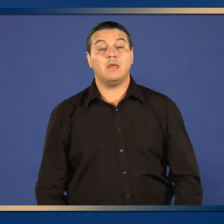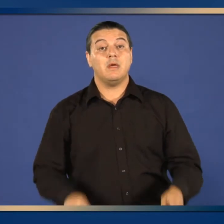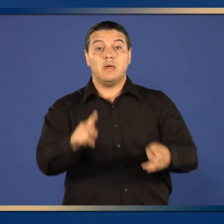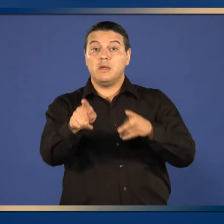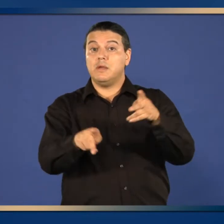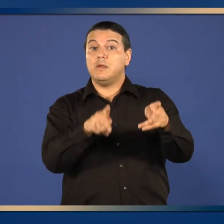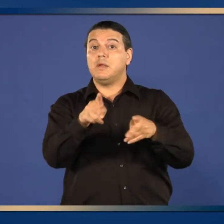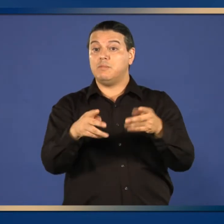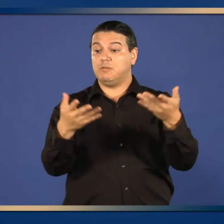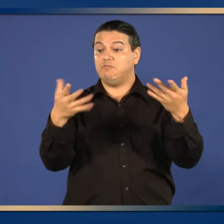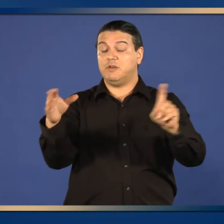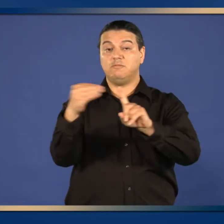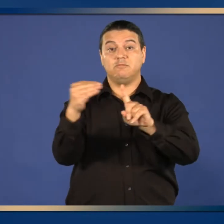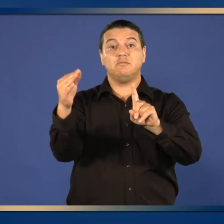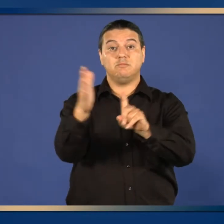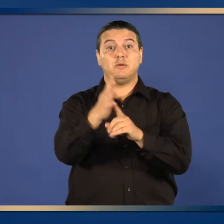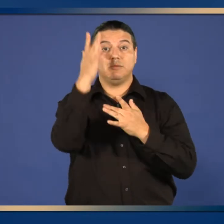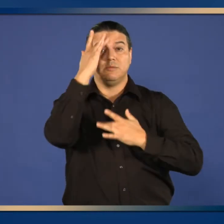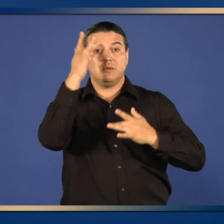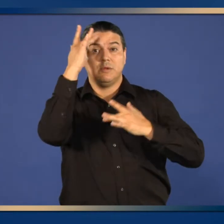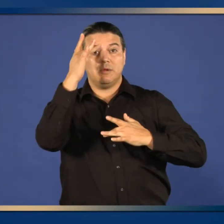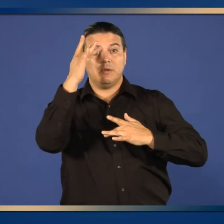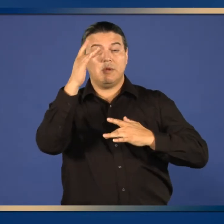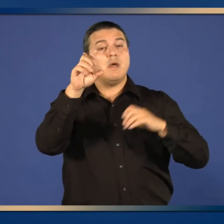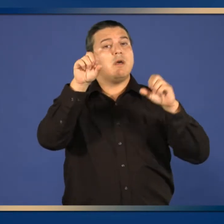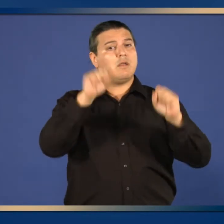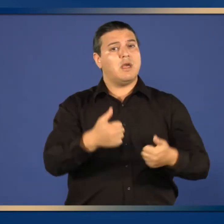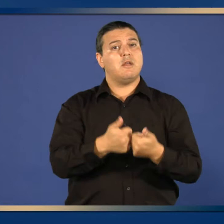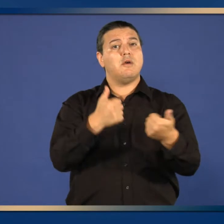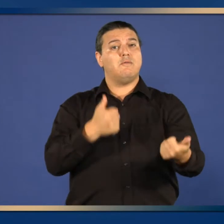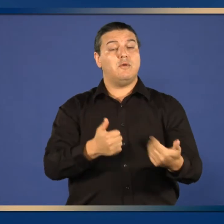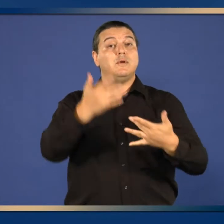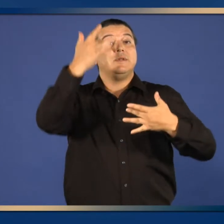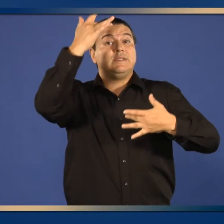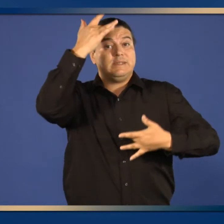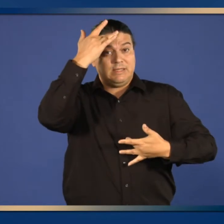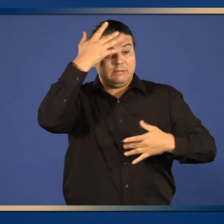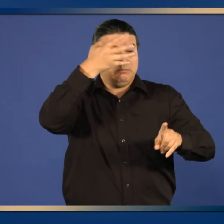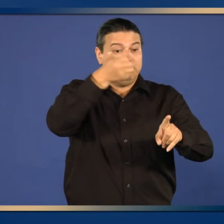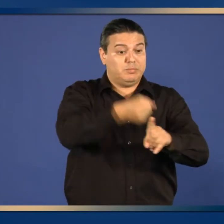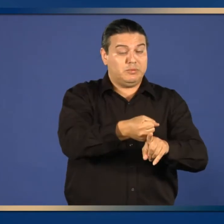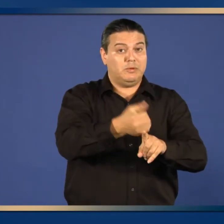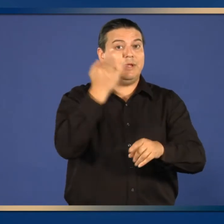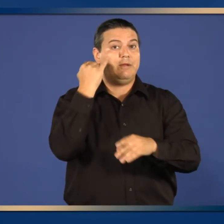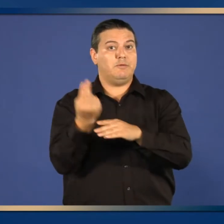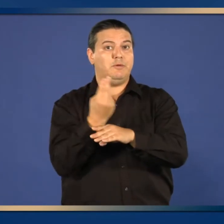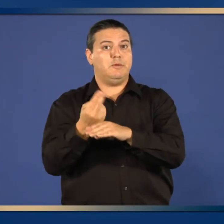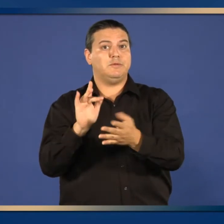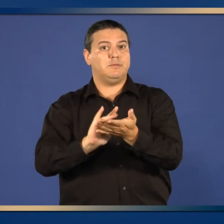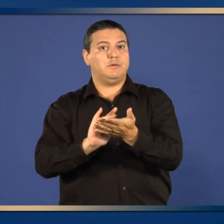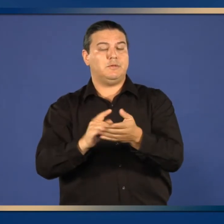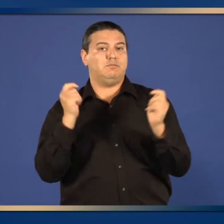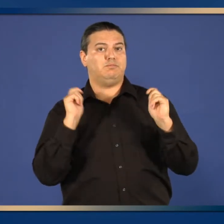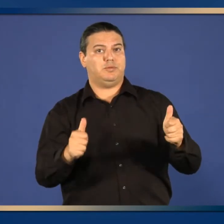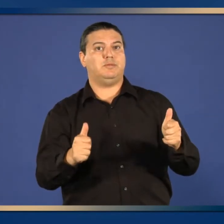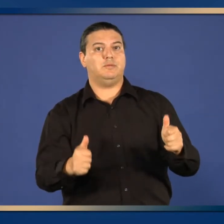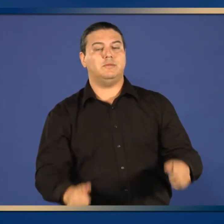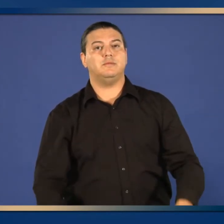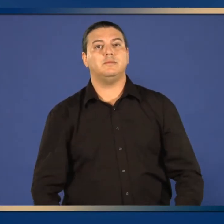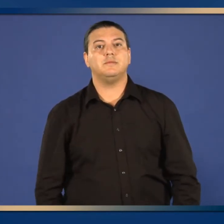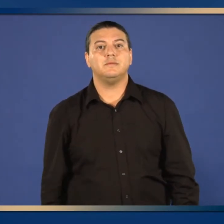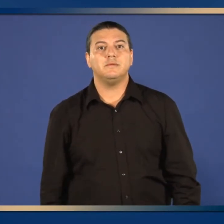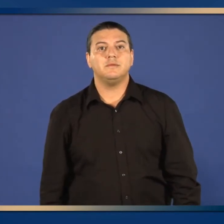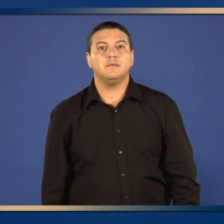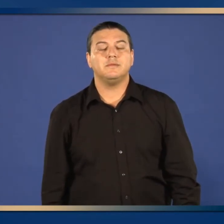Those who have been exposed to plague may avoid becoming sick if medicated right away.